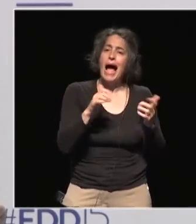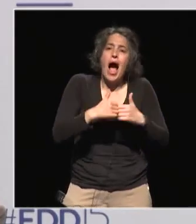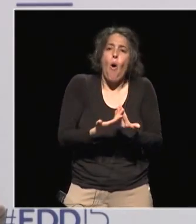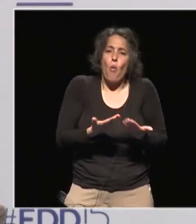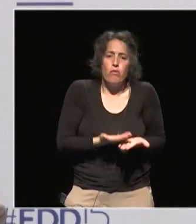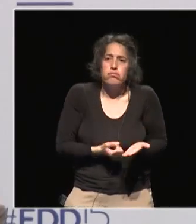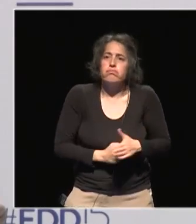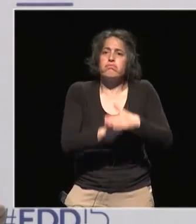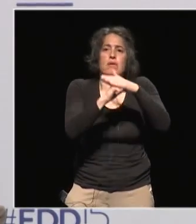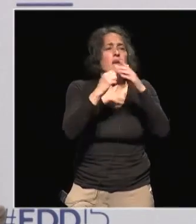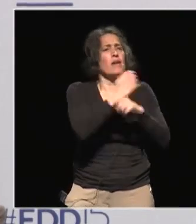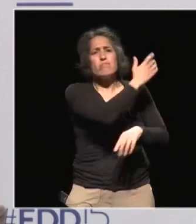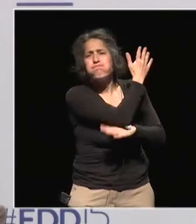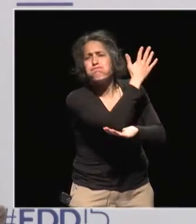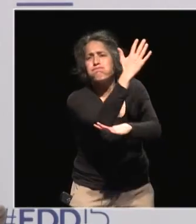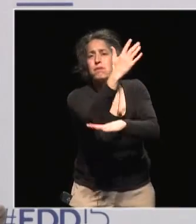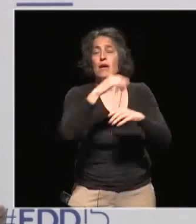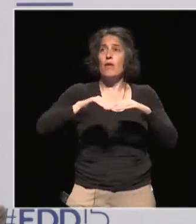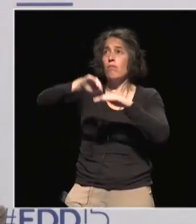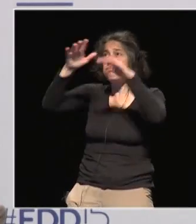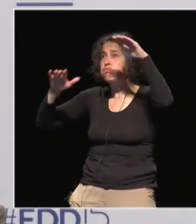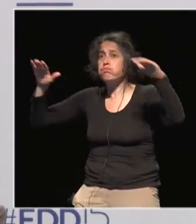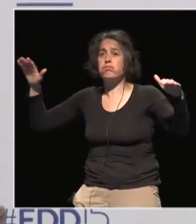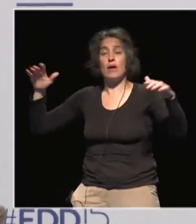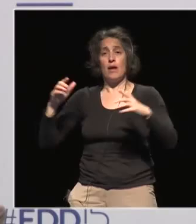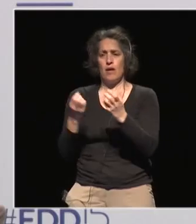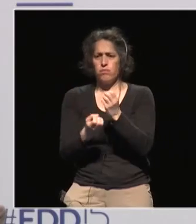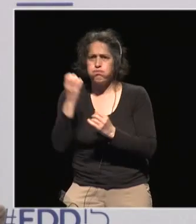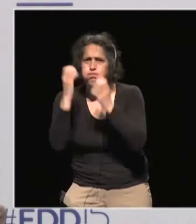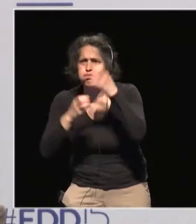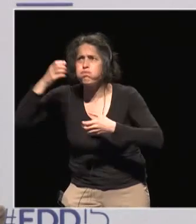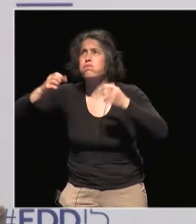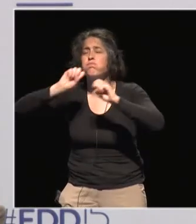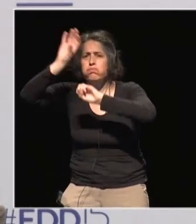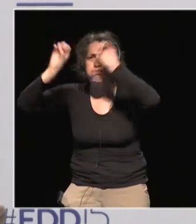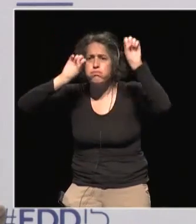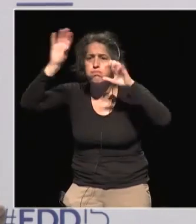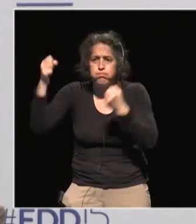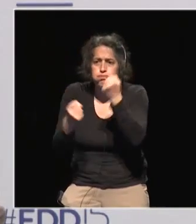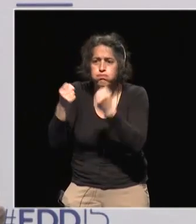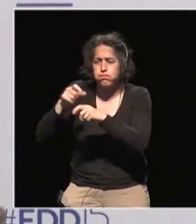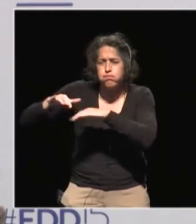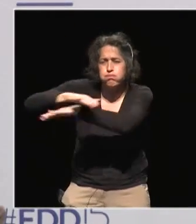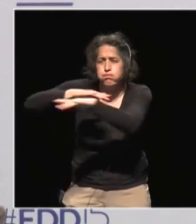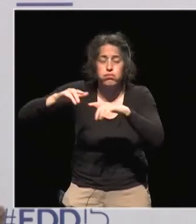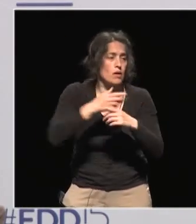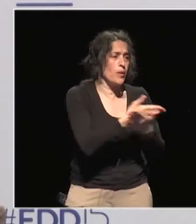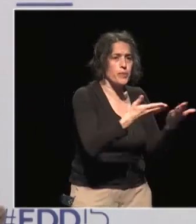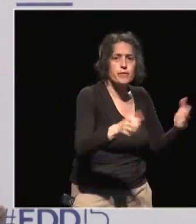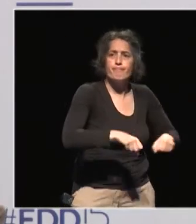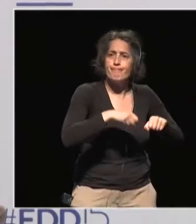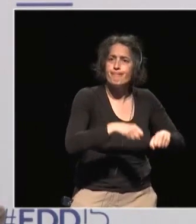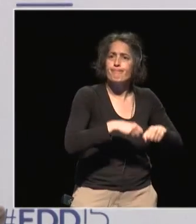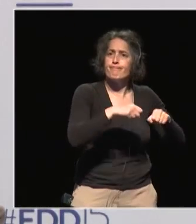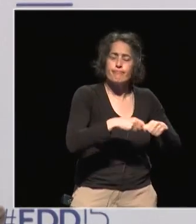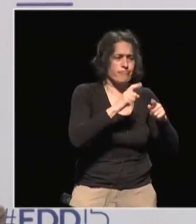some have a lot of mountains, etc. We are all different. So the INDCs is the unique chance for every country to